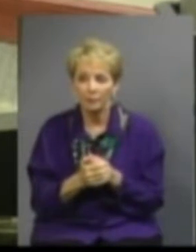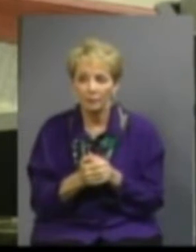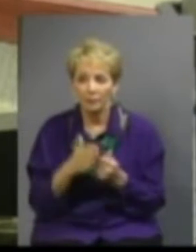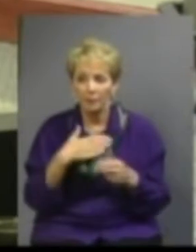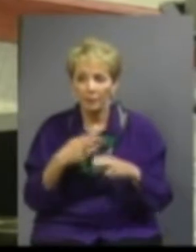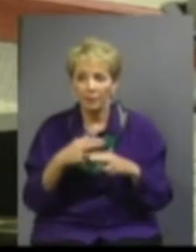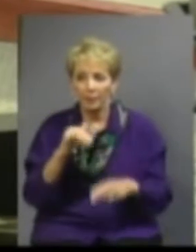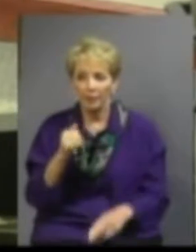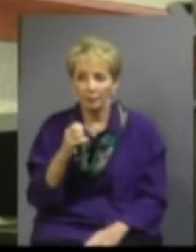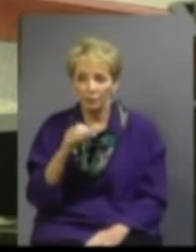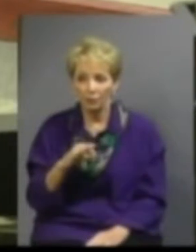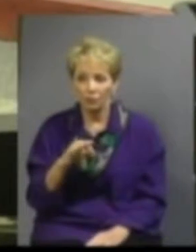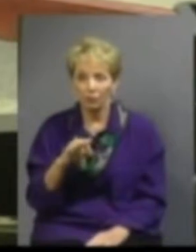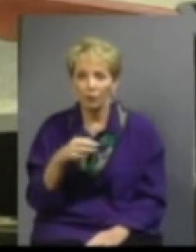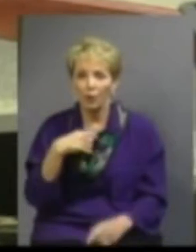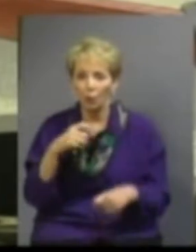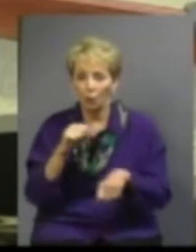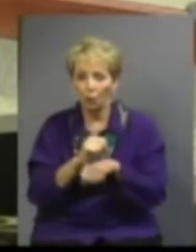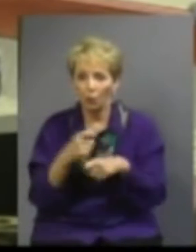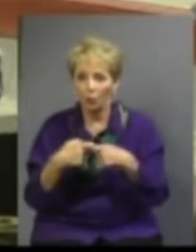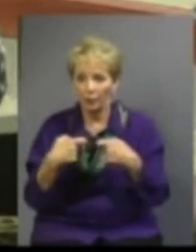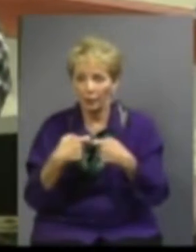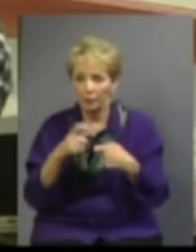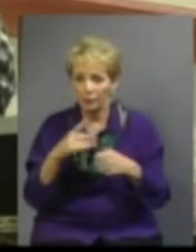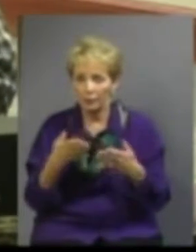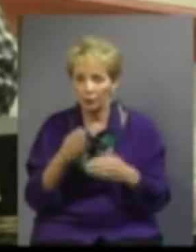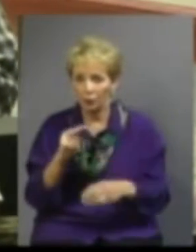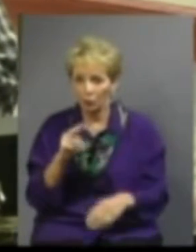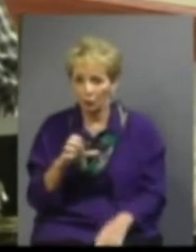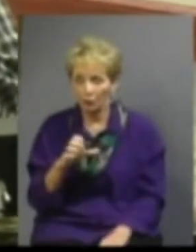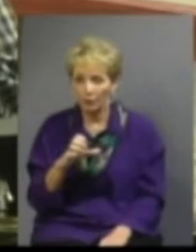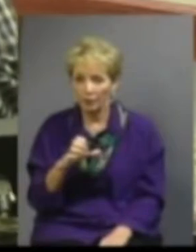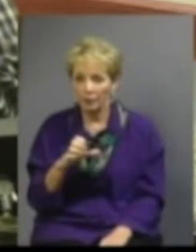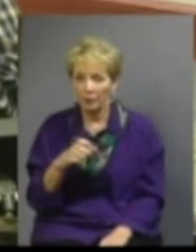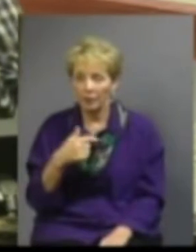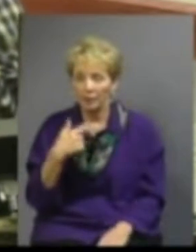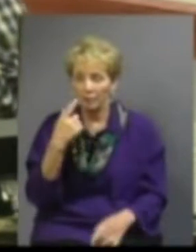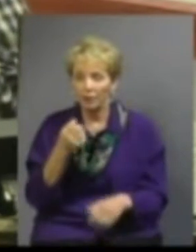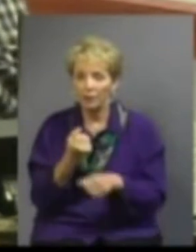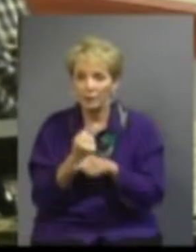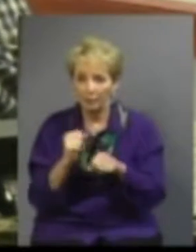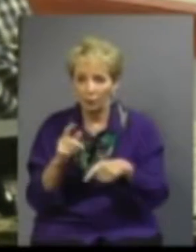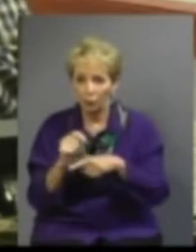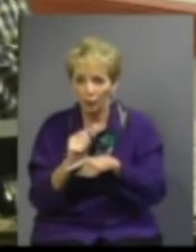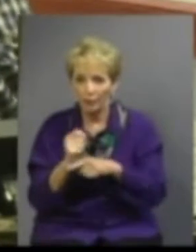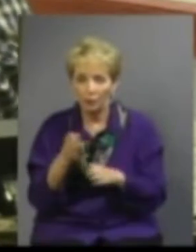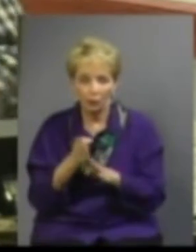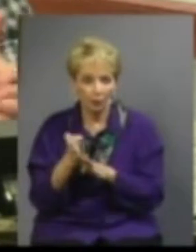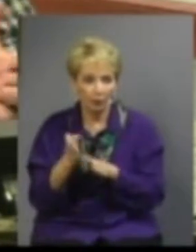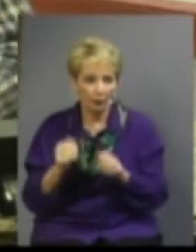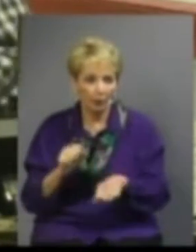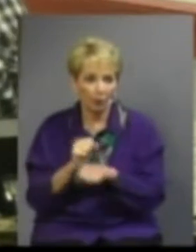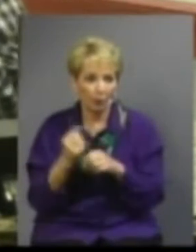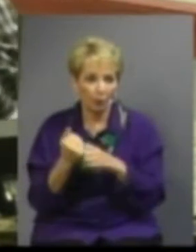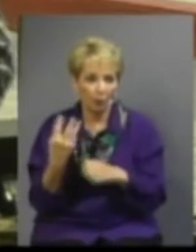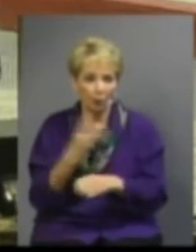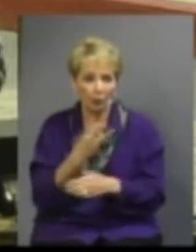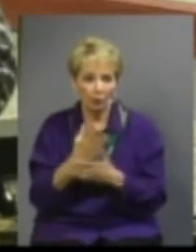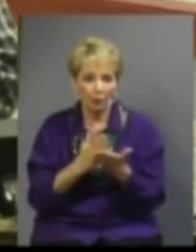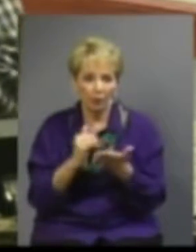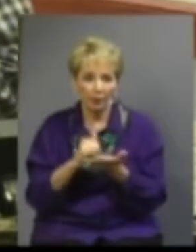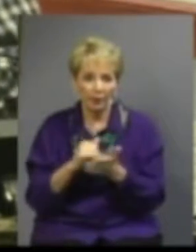My name is Jeff Vaughn. I work with Electric Cities of North Carolina. I'm a senior safety and training specialist, and I work the western half of the